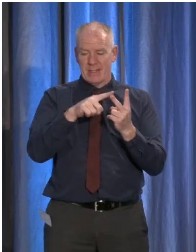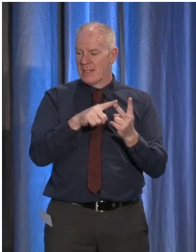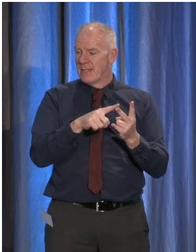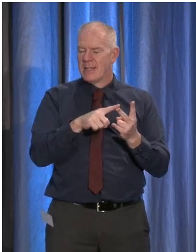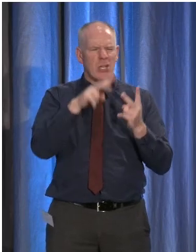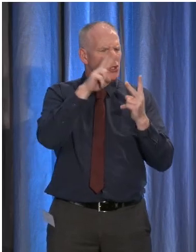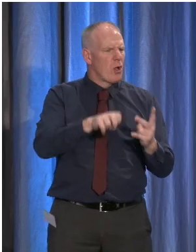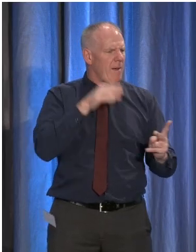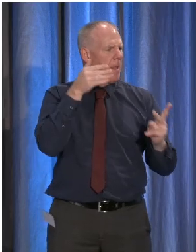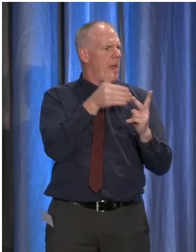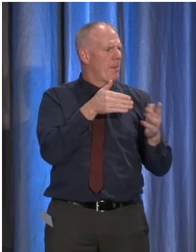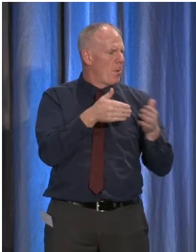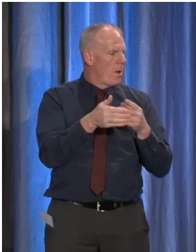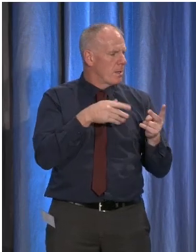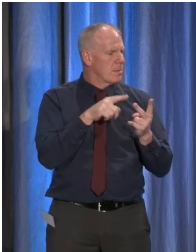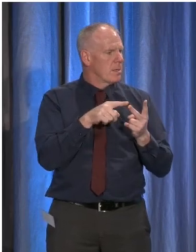garnering